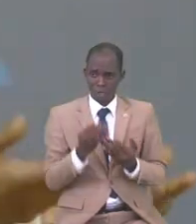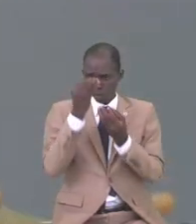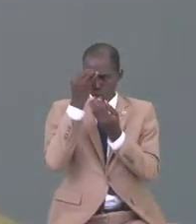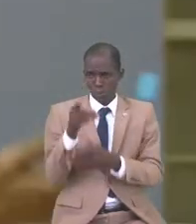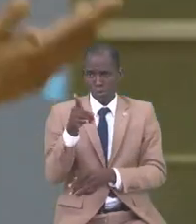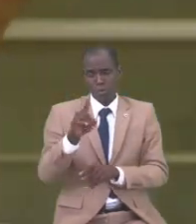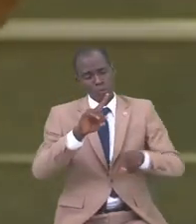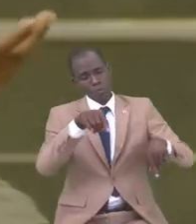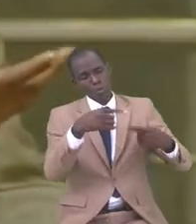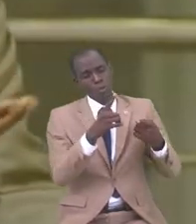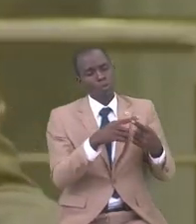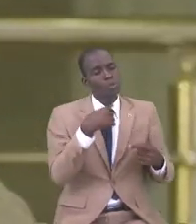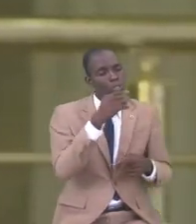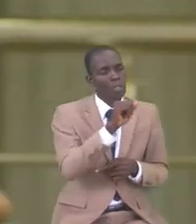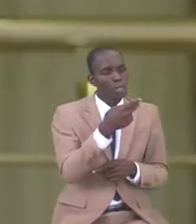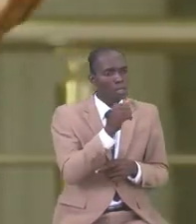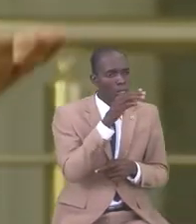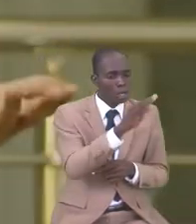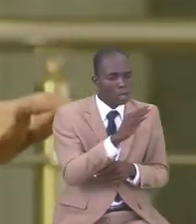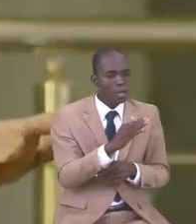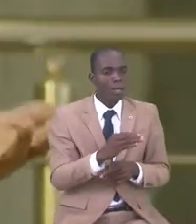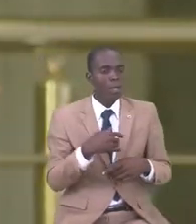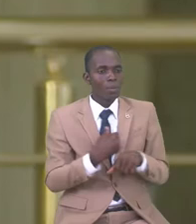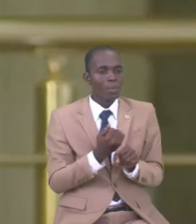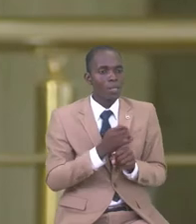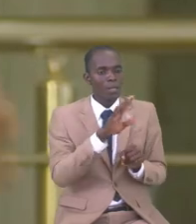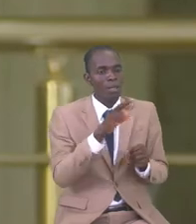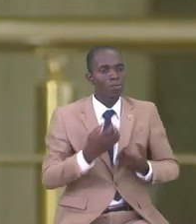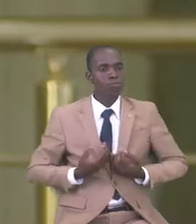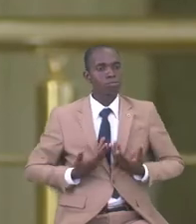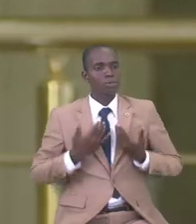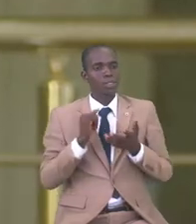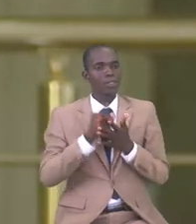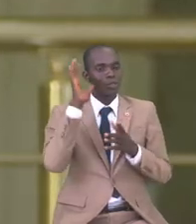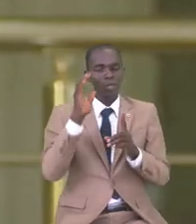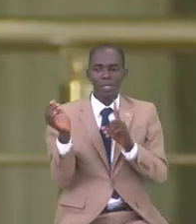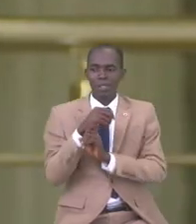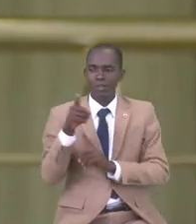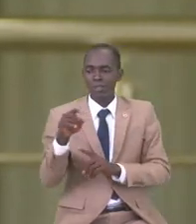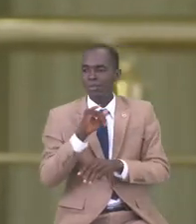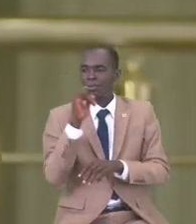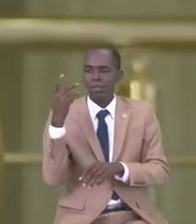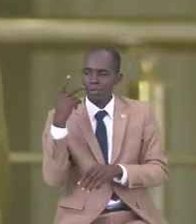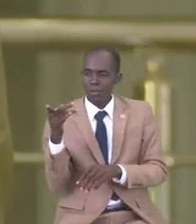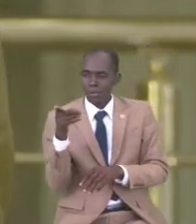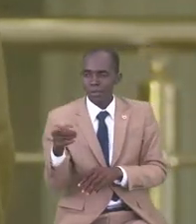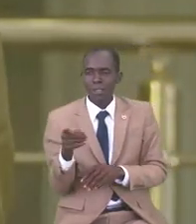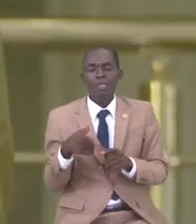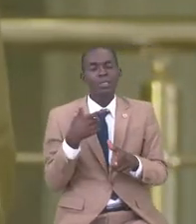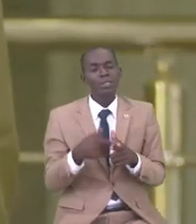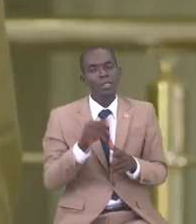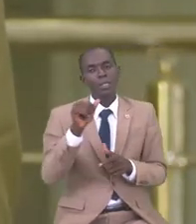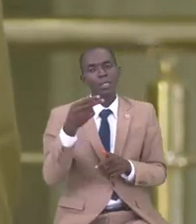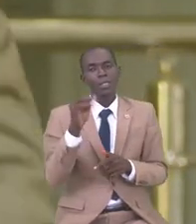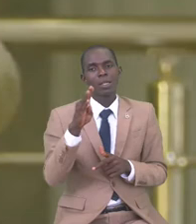and I lift up his mind that he will see you, and then he doesn't see you, he'll be so